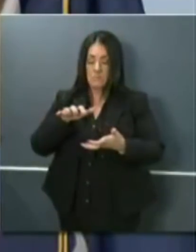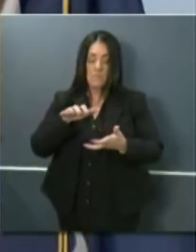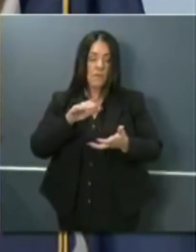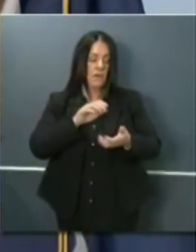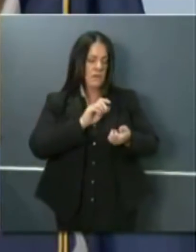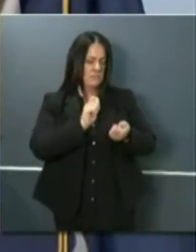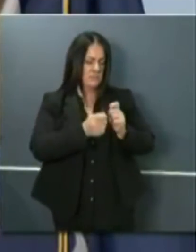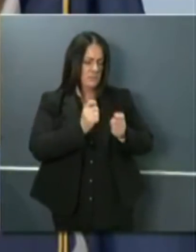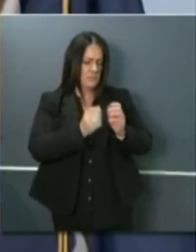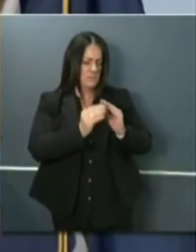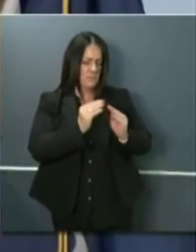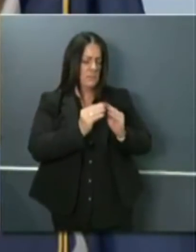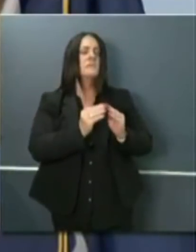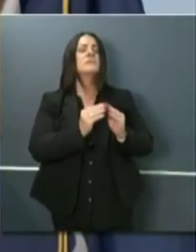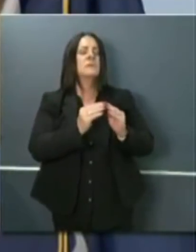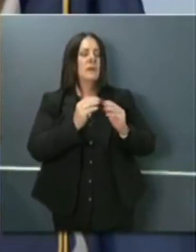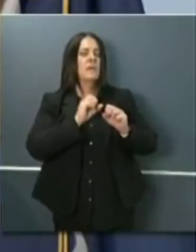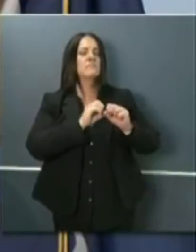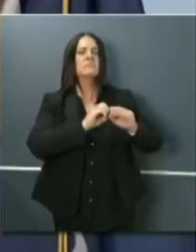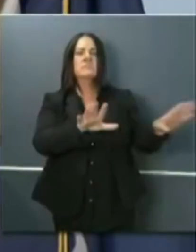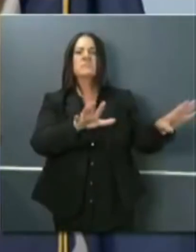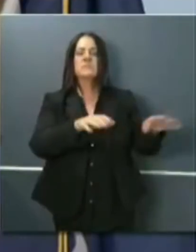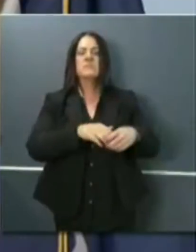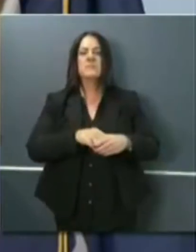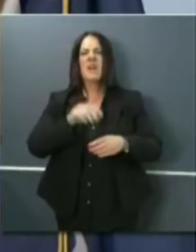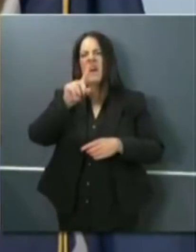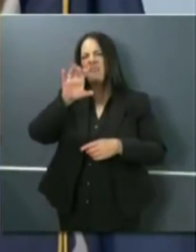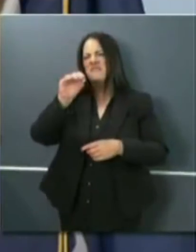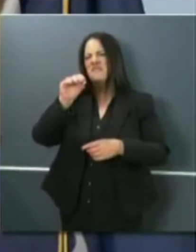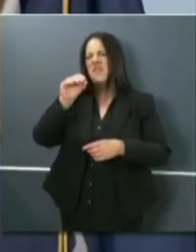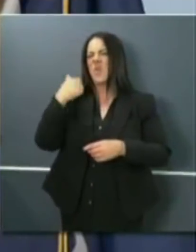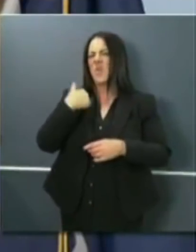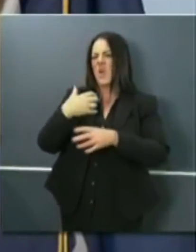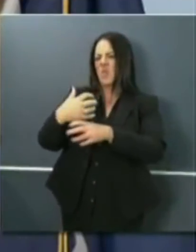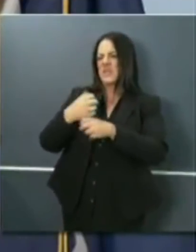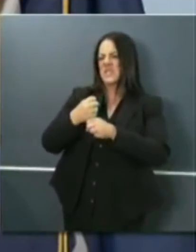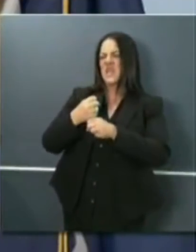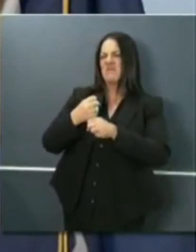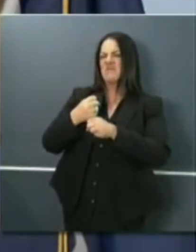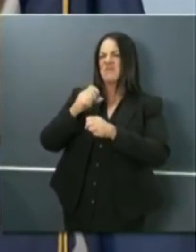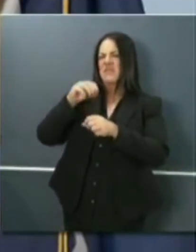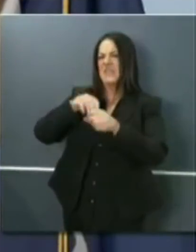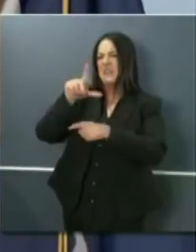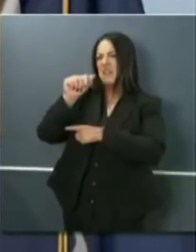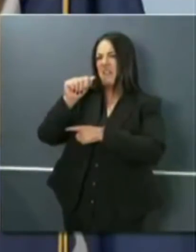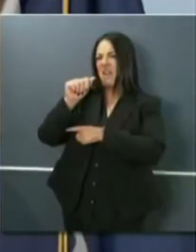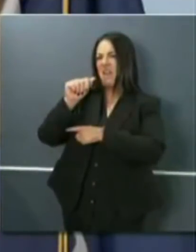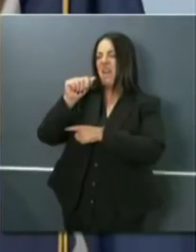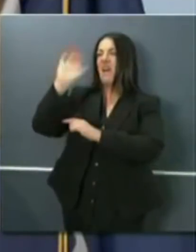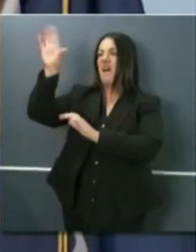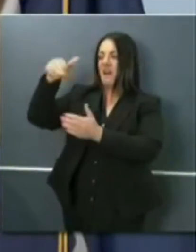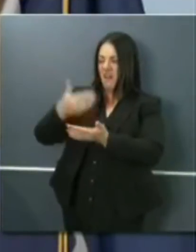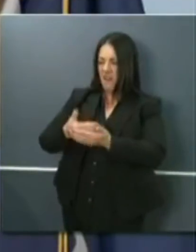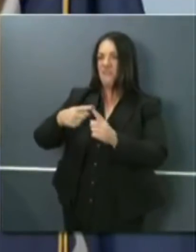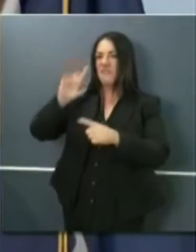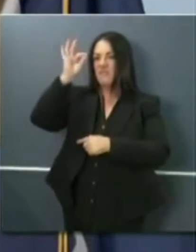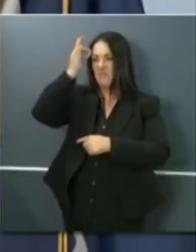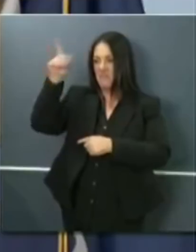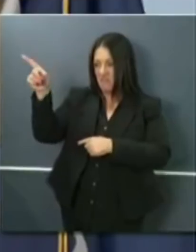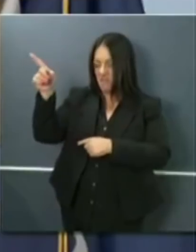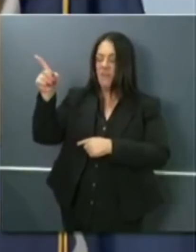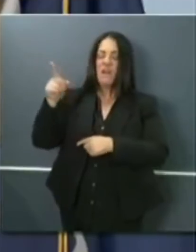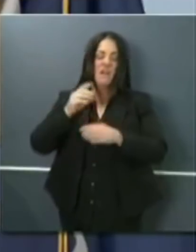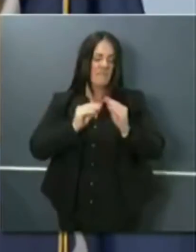the 150 that came from LA as part of the national stockpile, all of those have been completed and are done and are being sent back